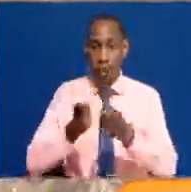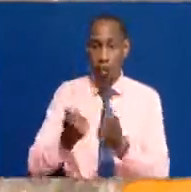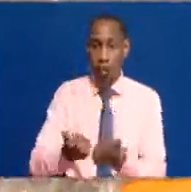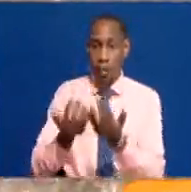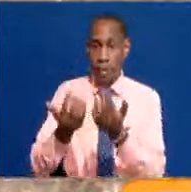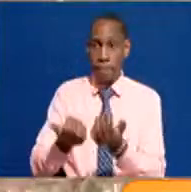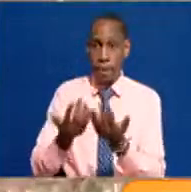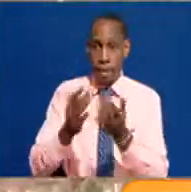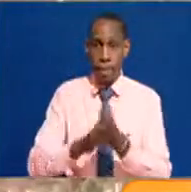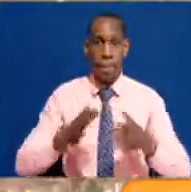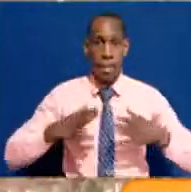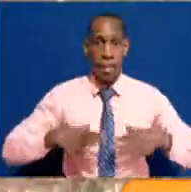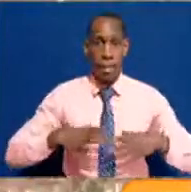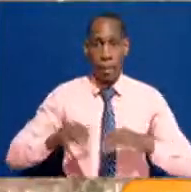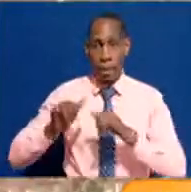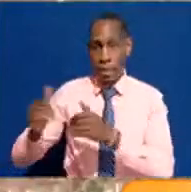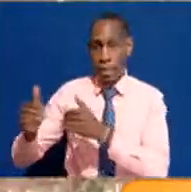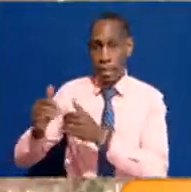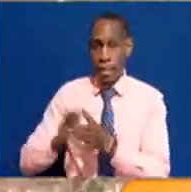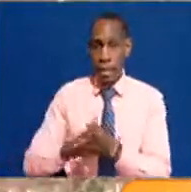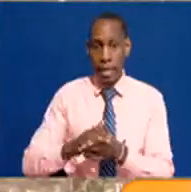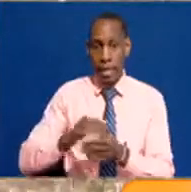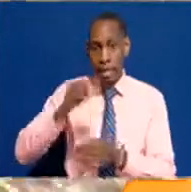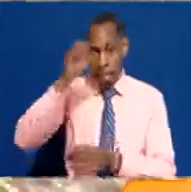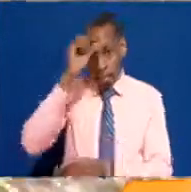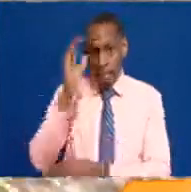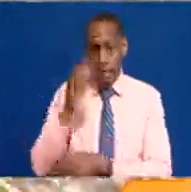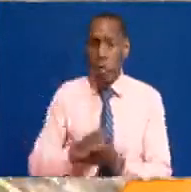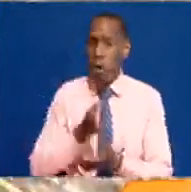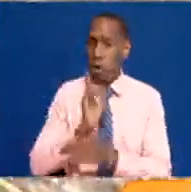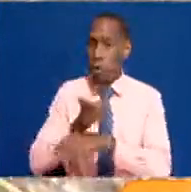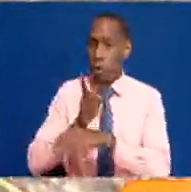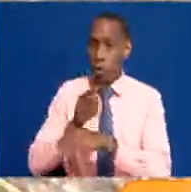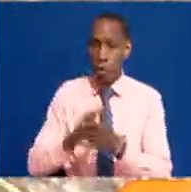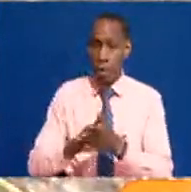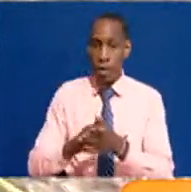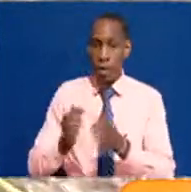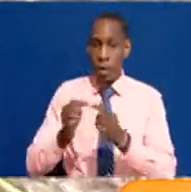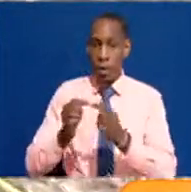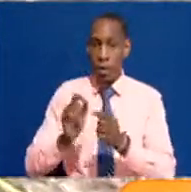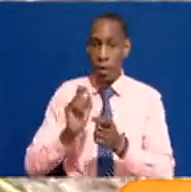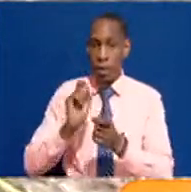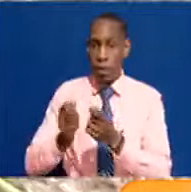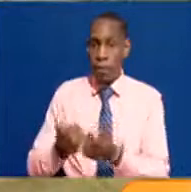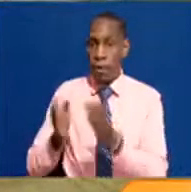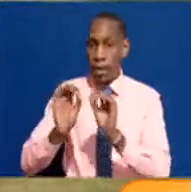fire. Residents living near any government forest have been warned against starting fires,